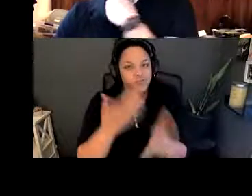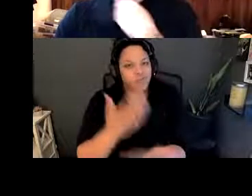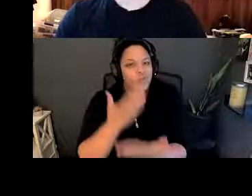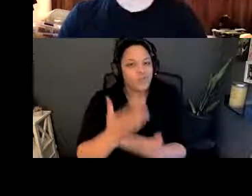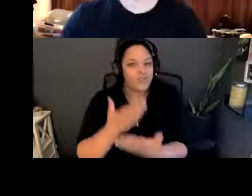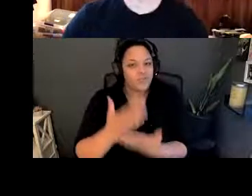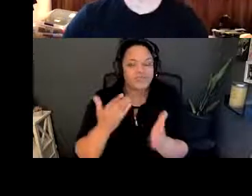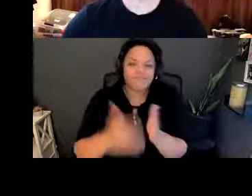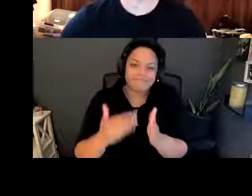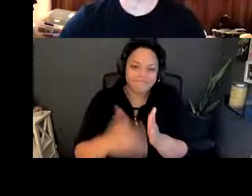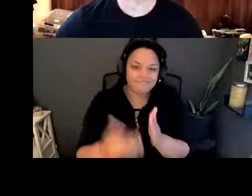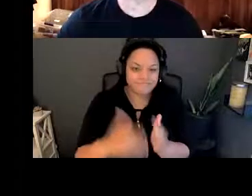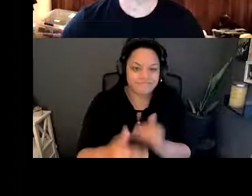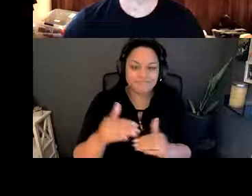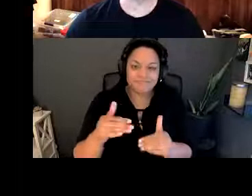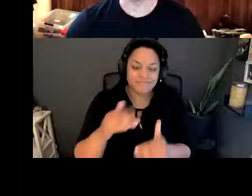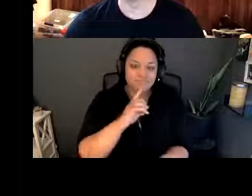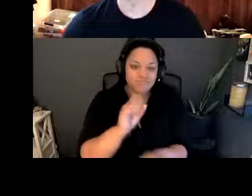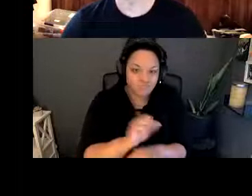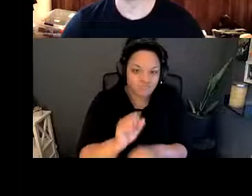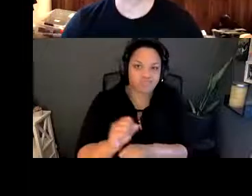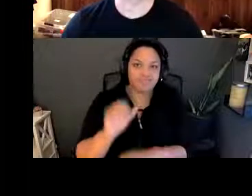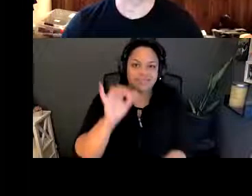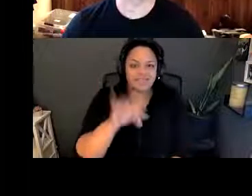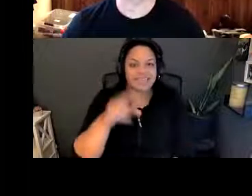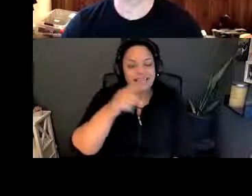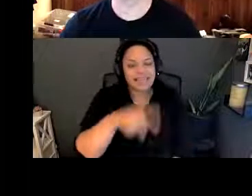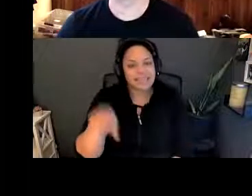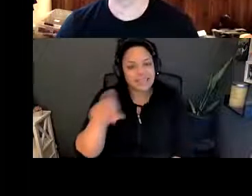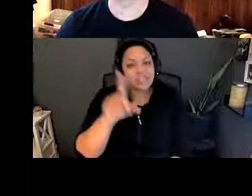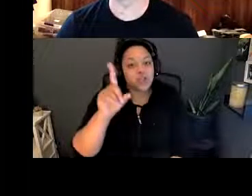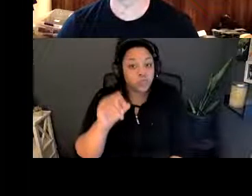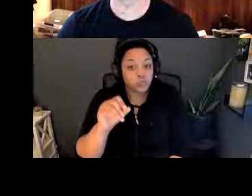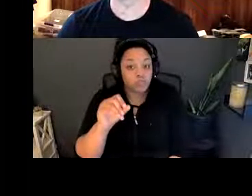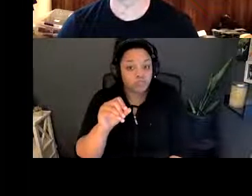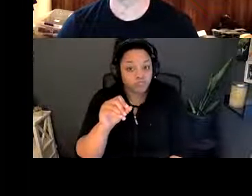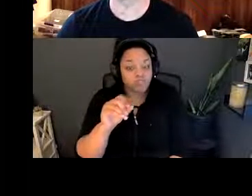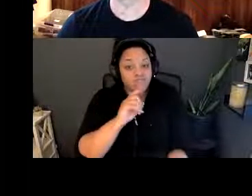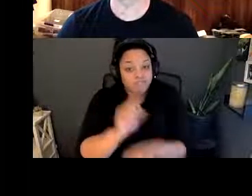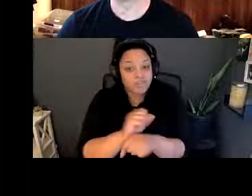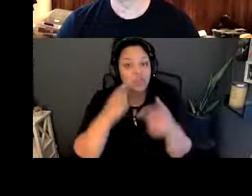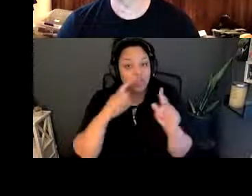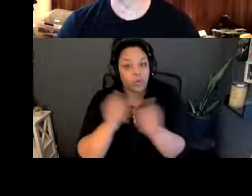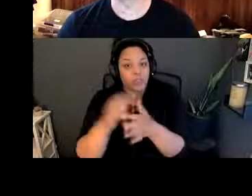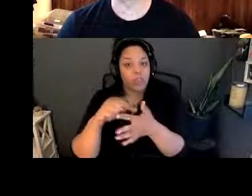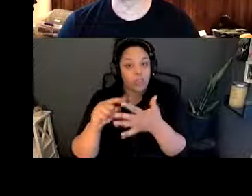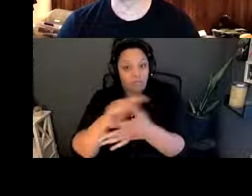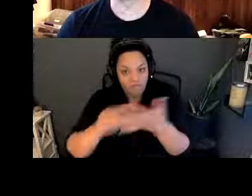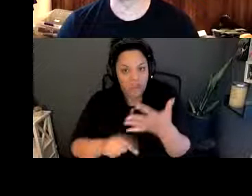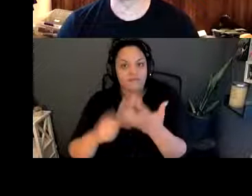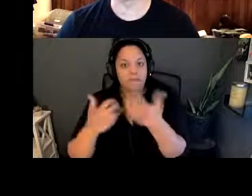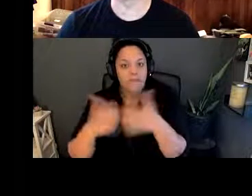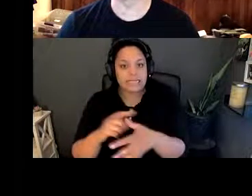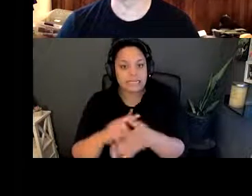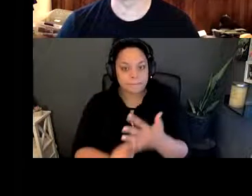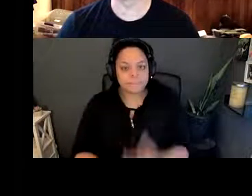show efficacy, that these things actually do what they say that they do in terms of those mechanisms. This is a study we did